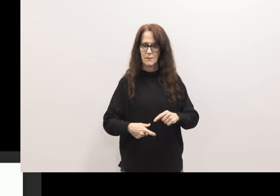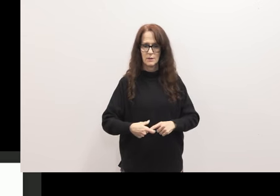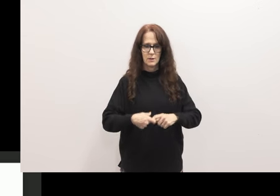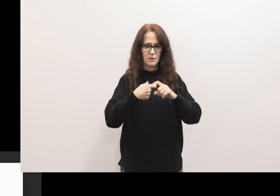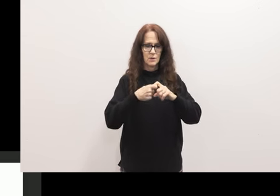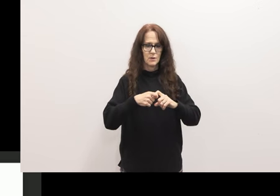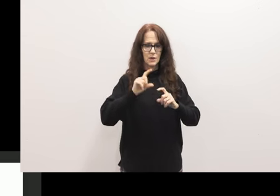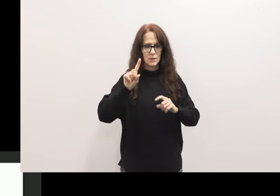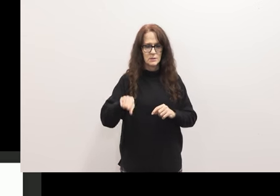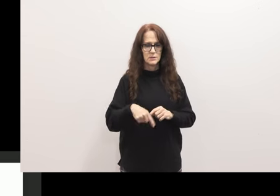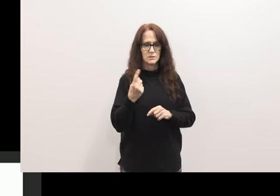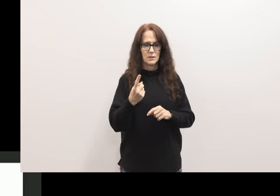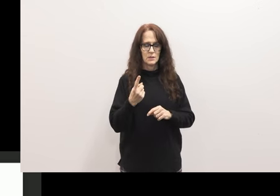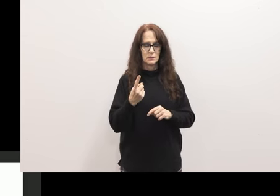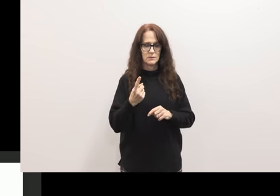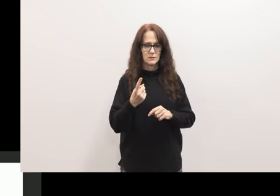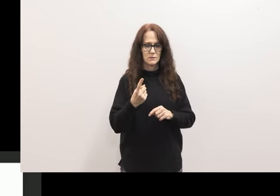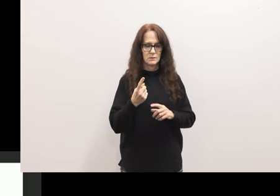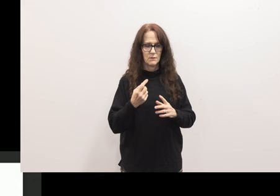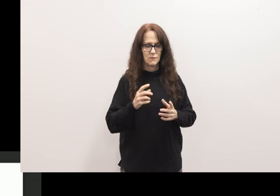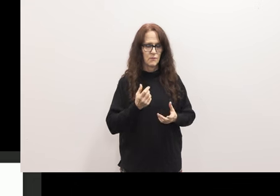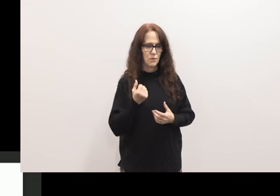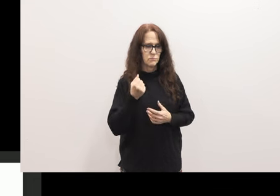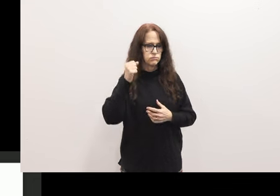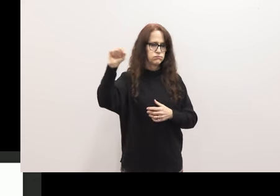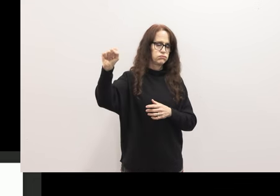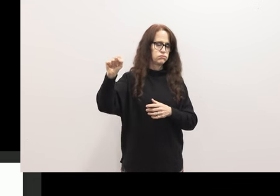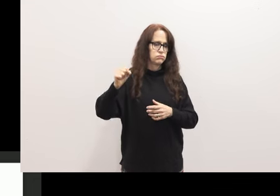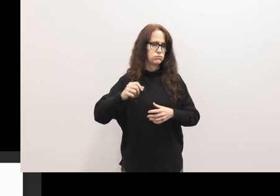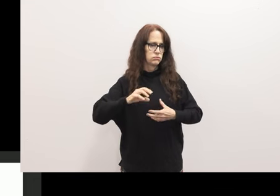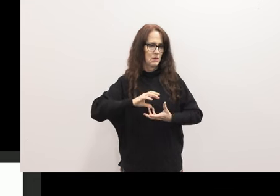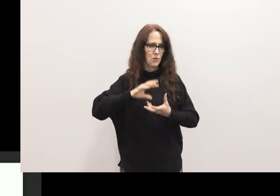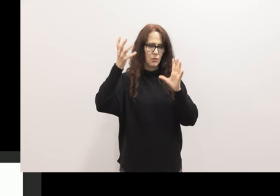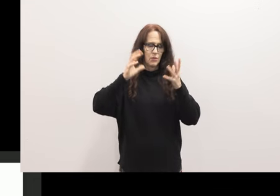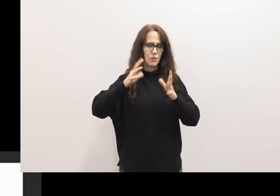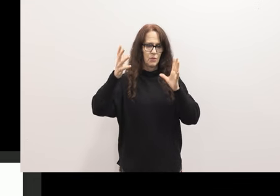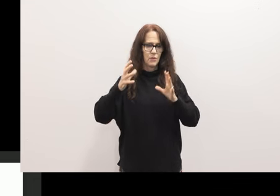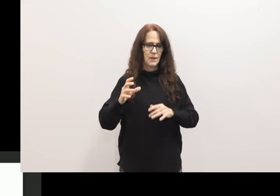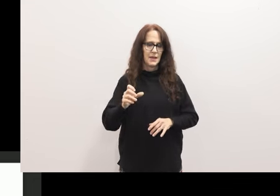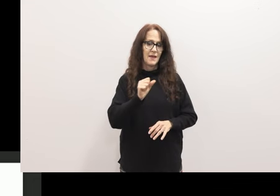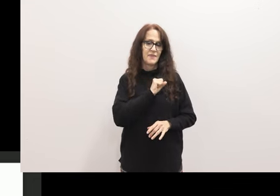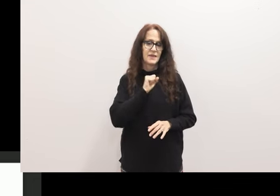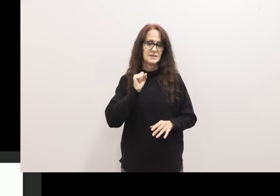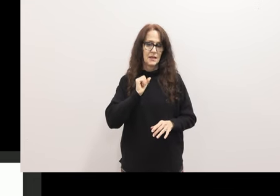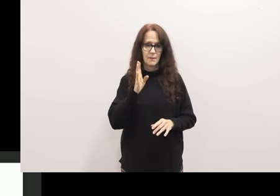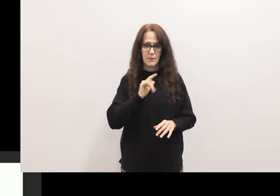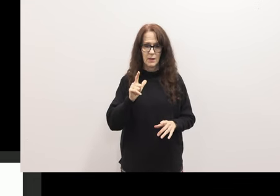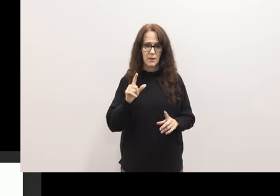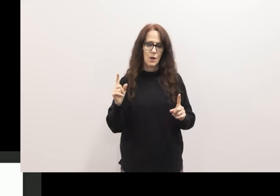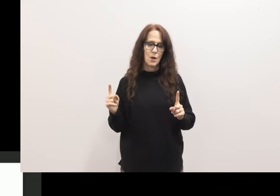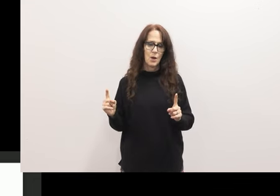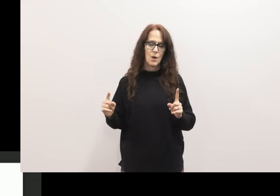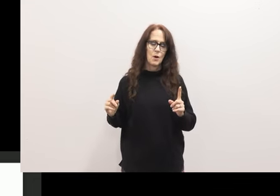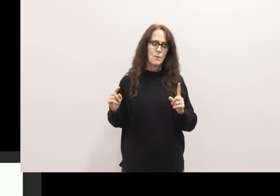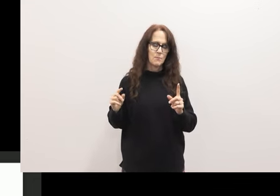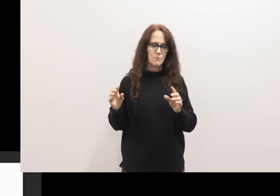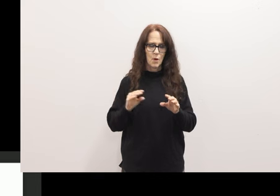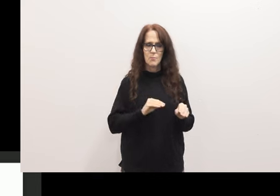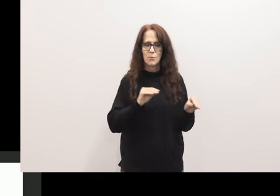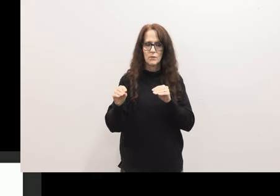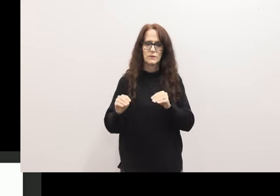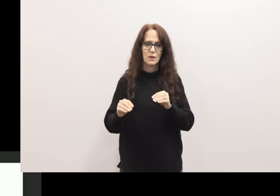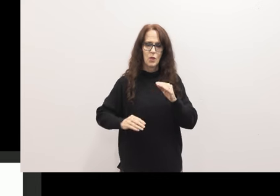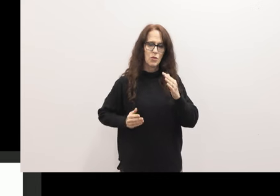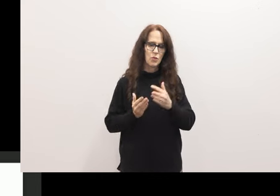solely for disruption and willful defiance. So the Senate bill extends that through grades 12. Of